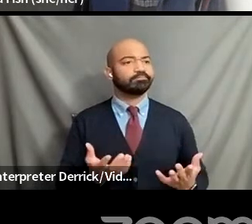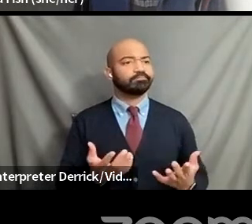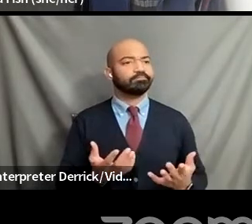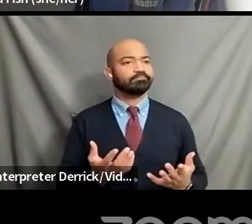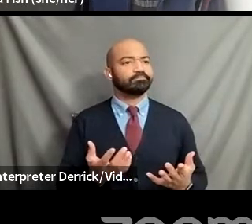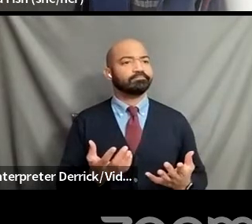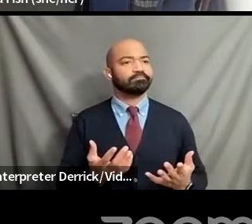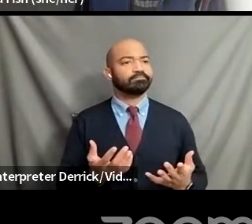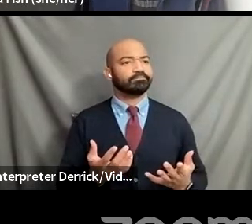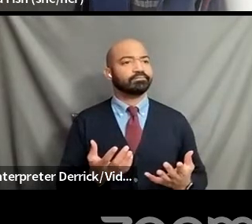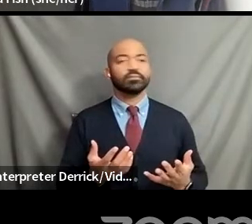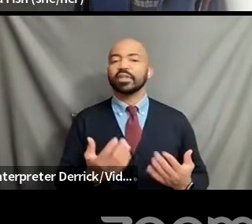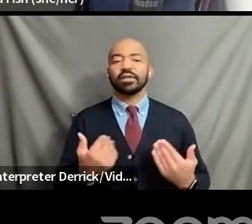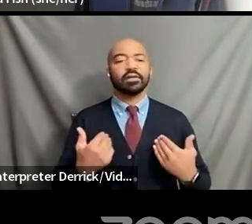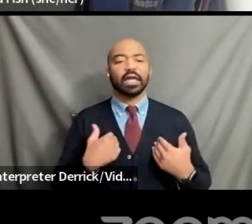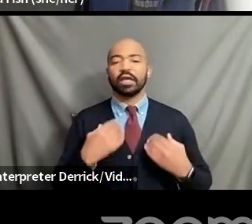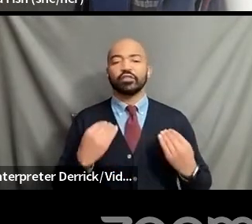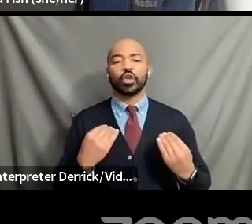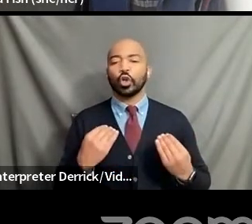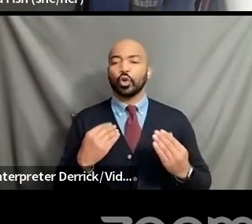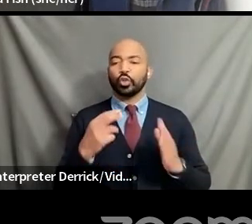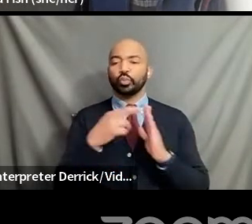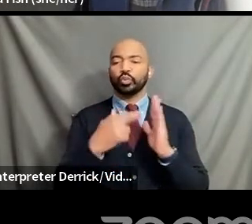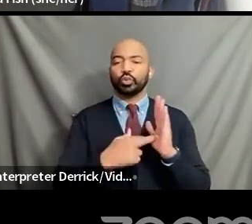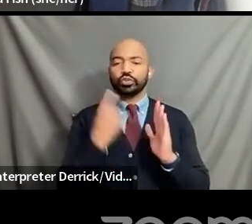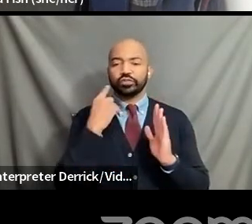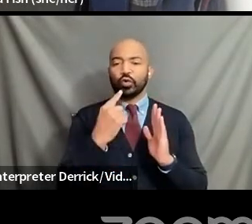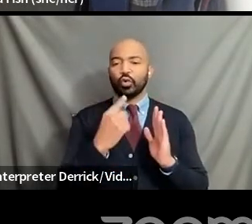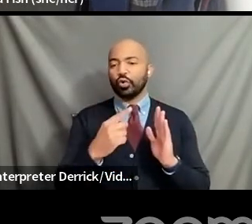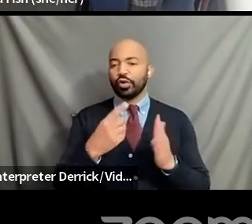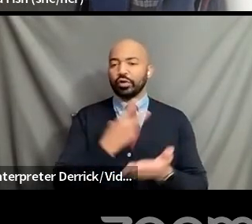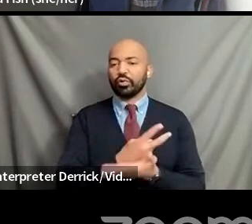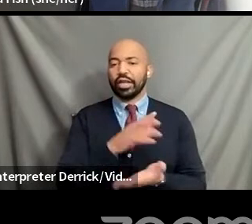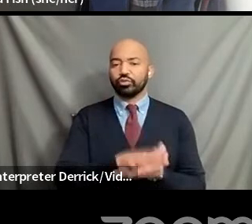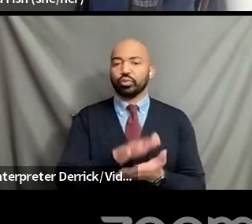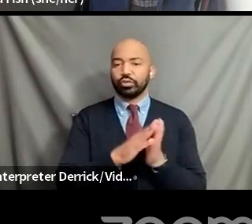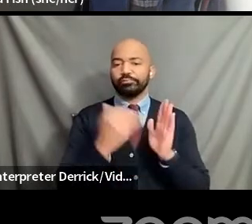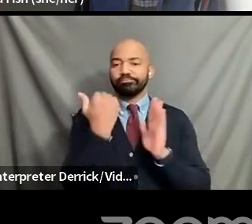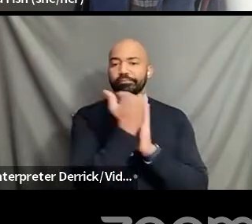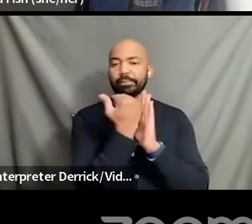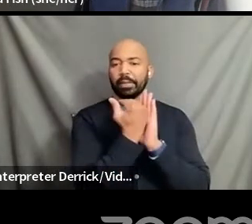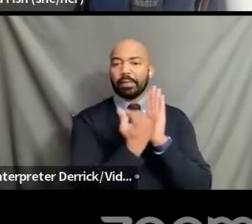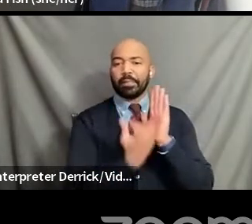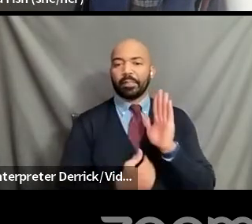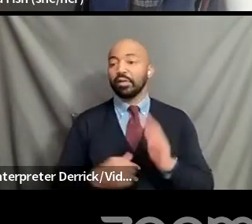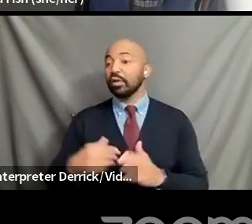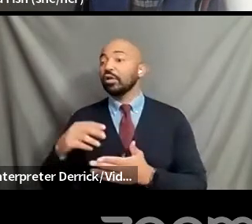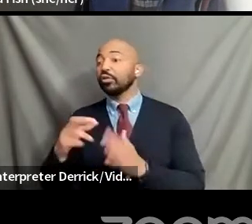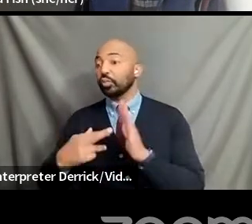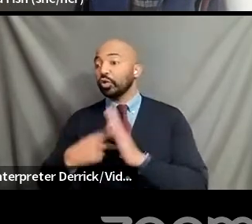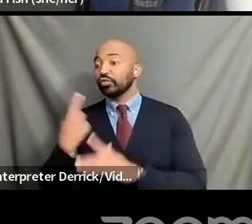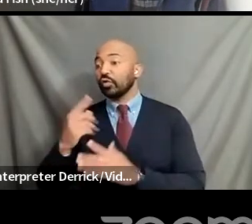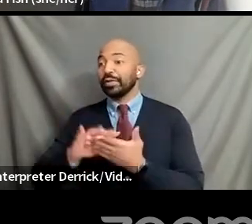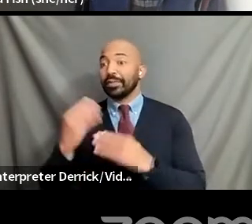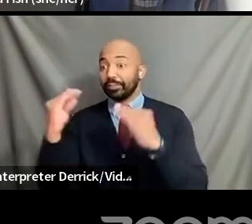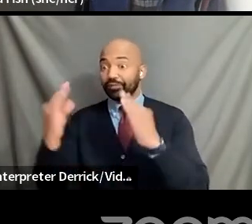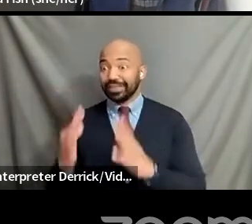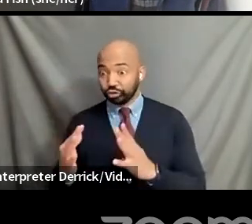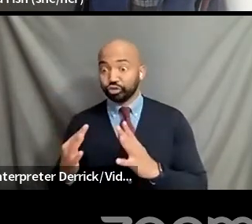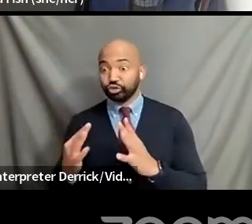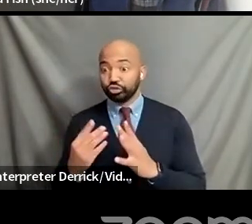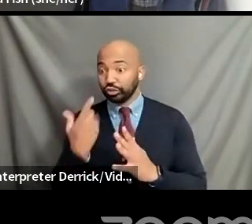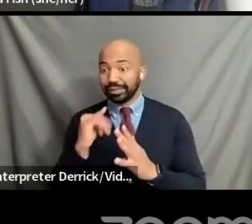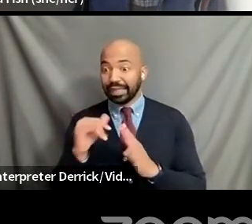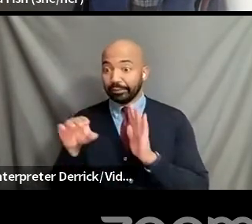no handbook that they give to you. Here's all the rules to grad school. Here's all the rules to being a professor. A lot of stuff is kind of more so, it's